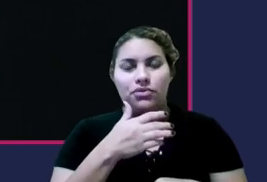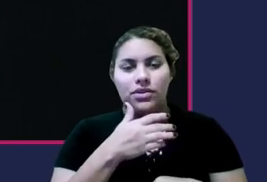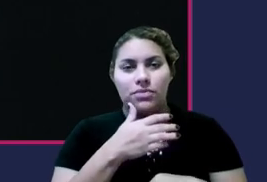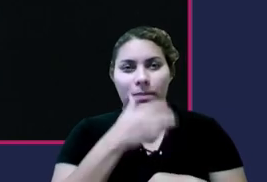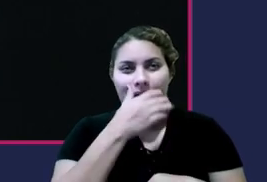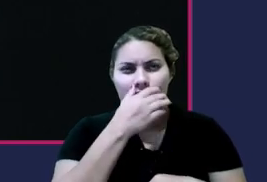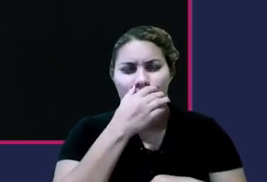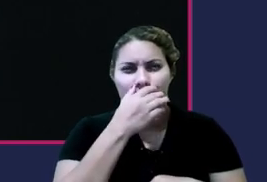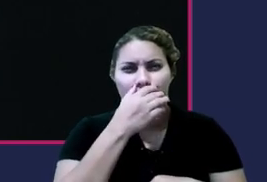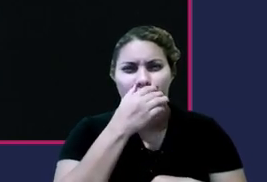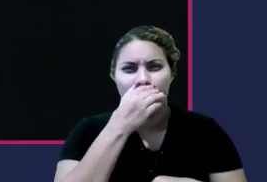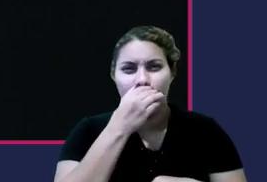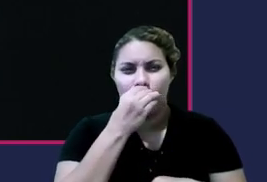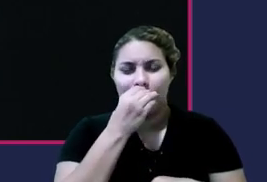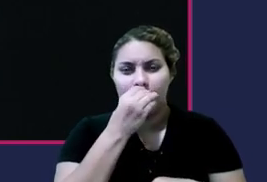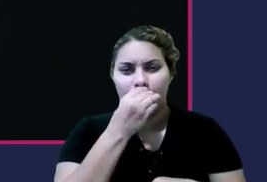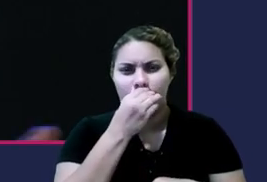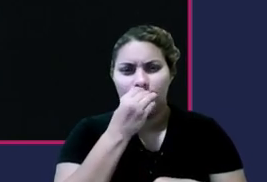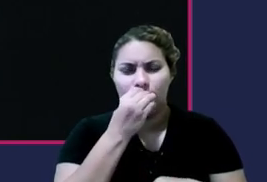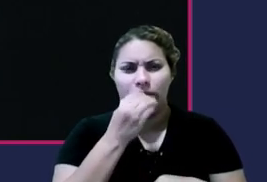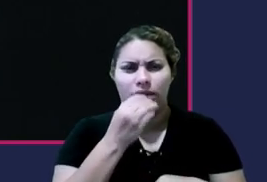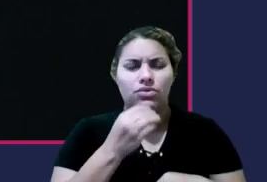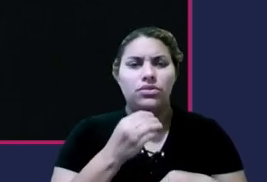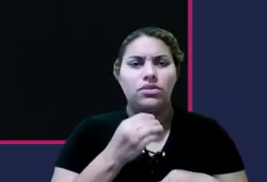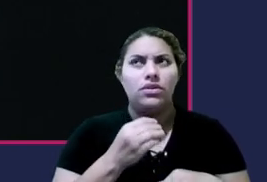taken. I mean, like